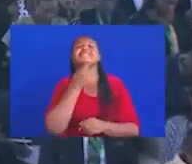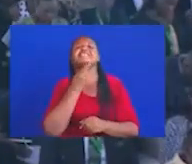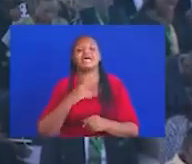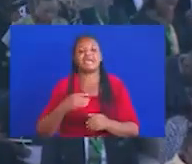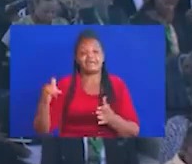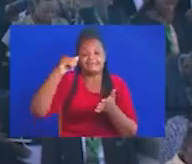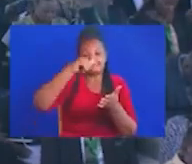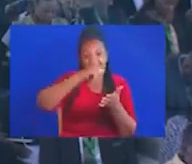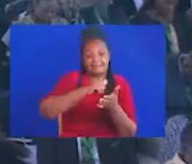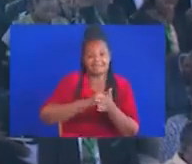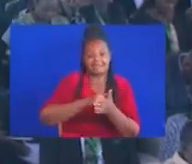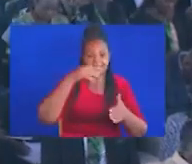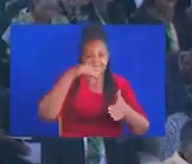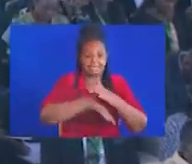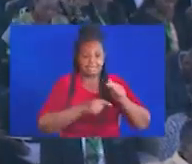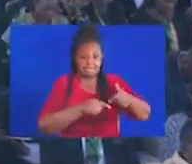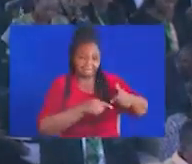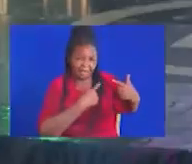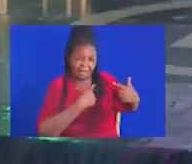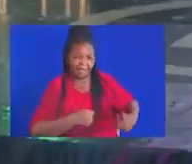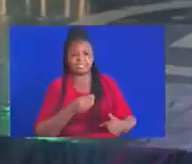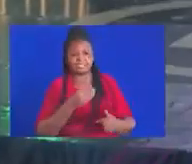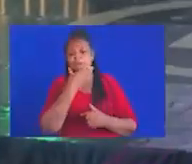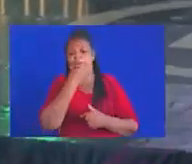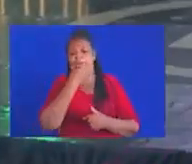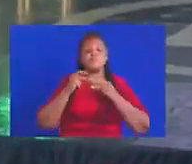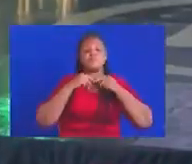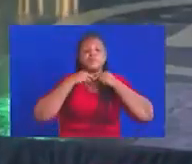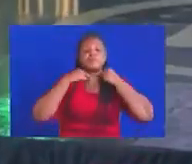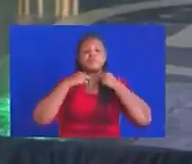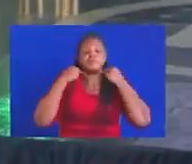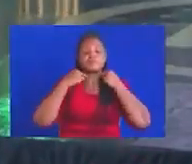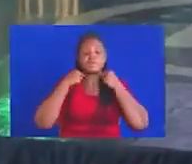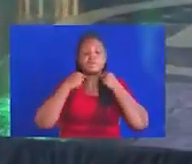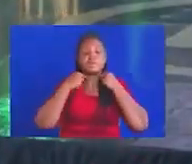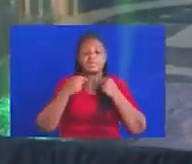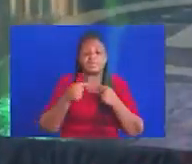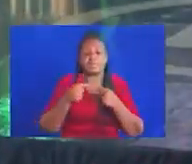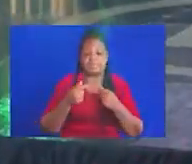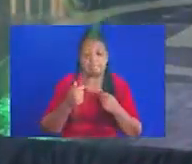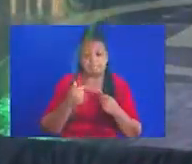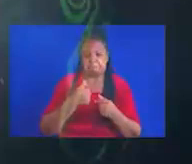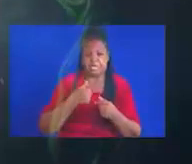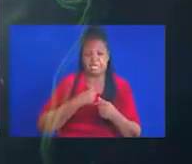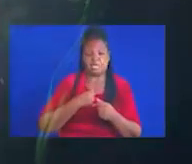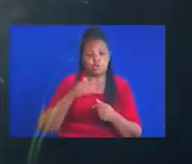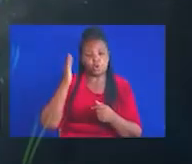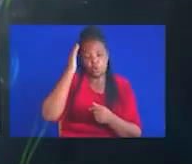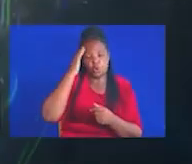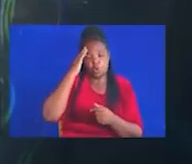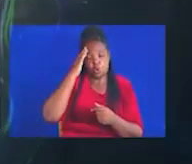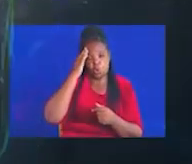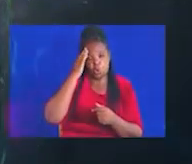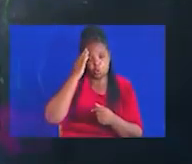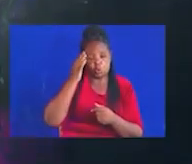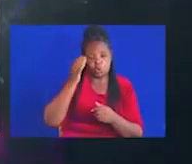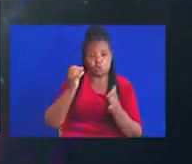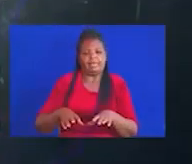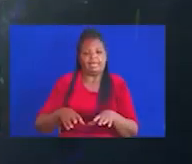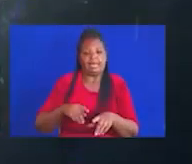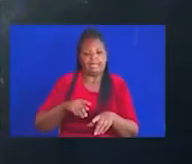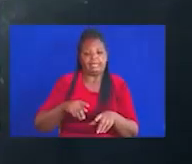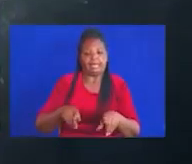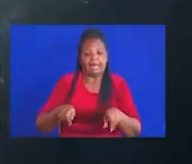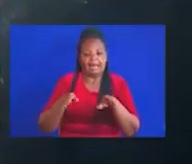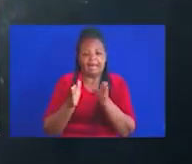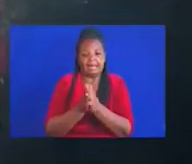that was in the heart of a man who had done so well, "that I may know him and the power of him."